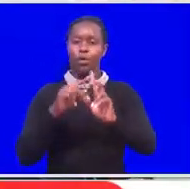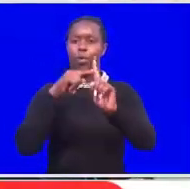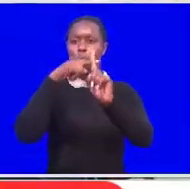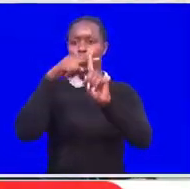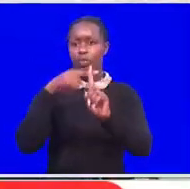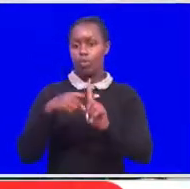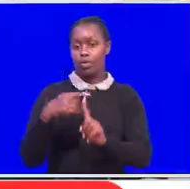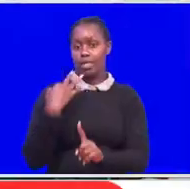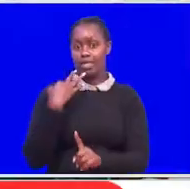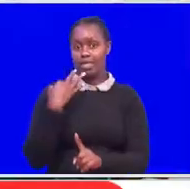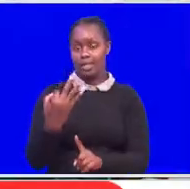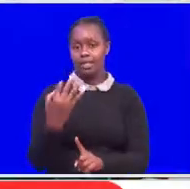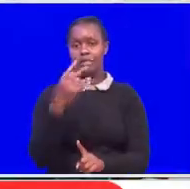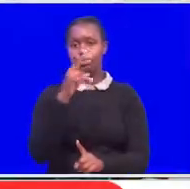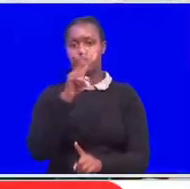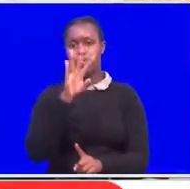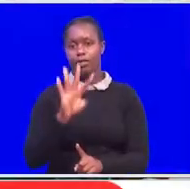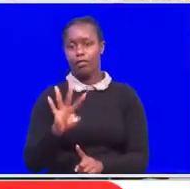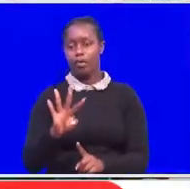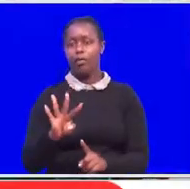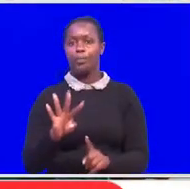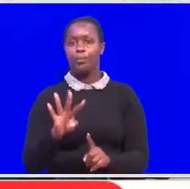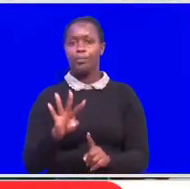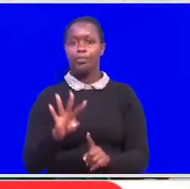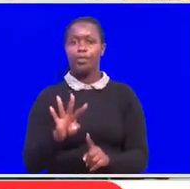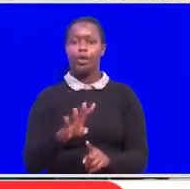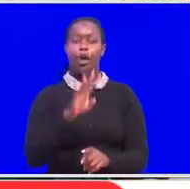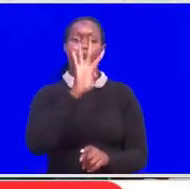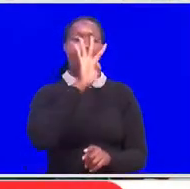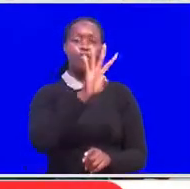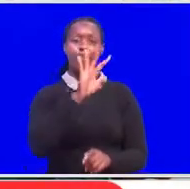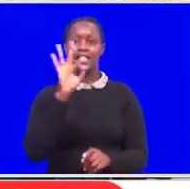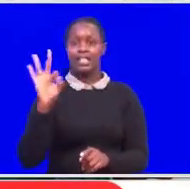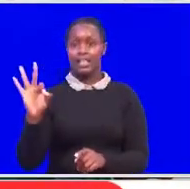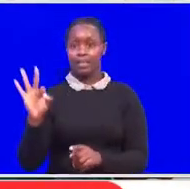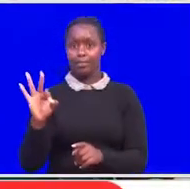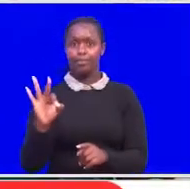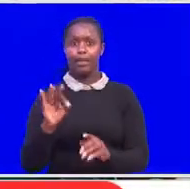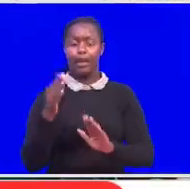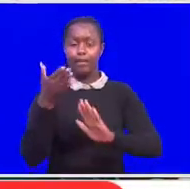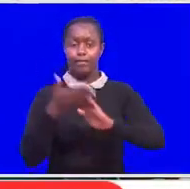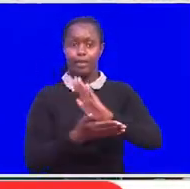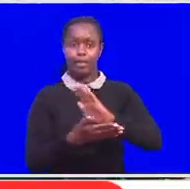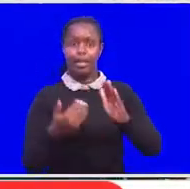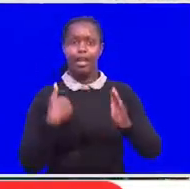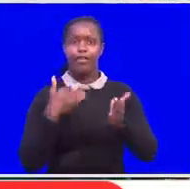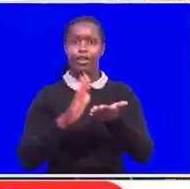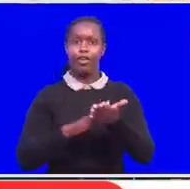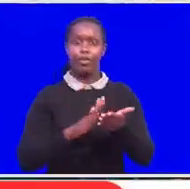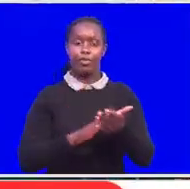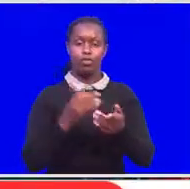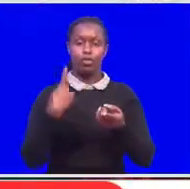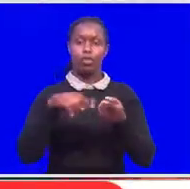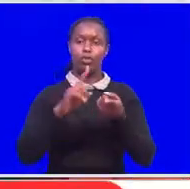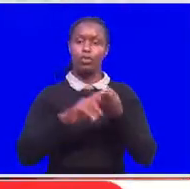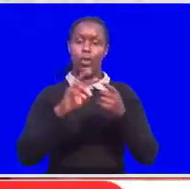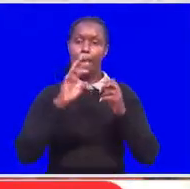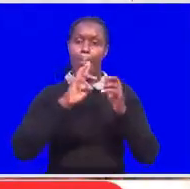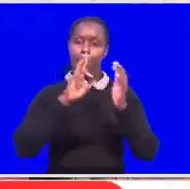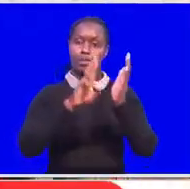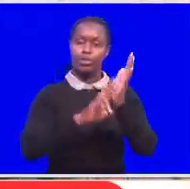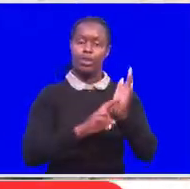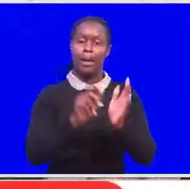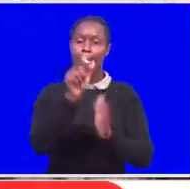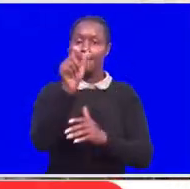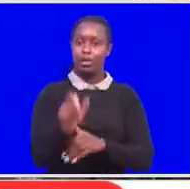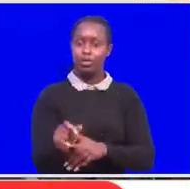I think, 324, out of which 43 files have been forwarded to the DPP with recommendations to prosecute persons